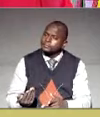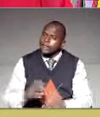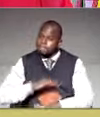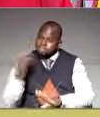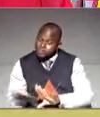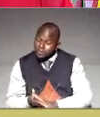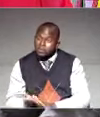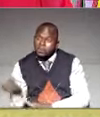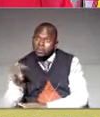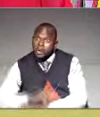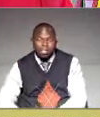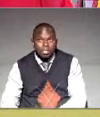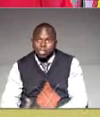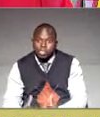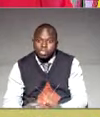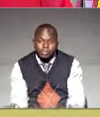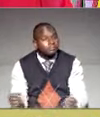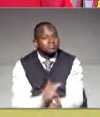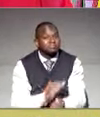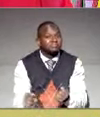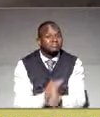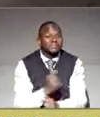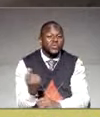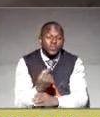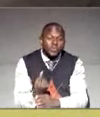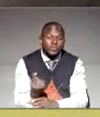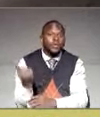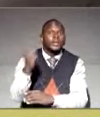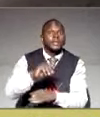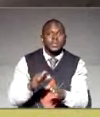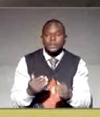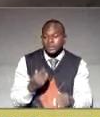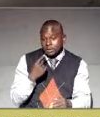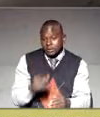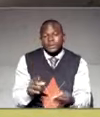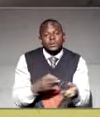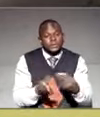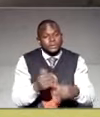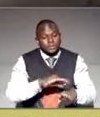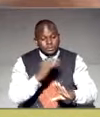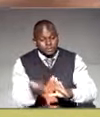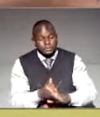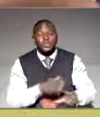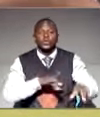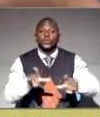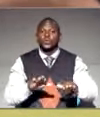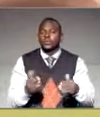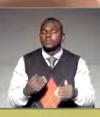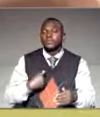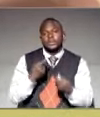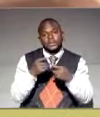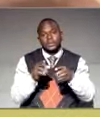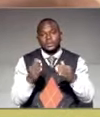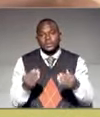day, and the shoes got spoiled within one day. Whereas Atuhamize sells his leather products locally, the case is